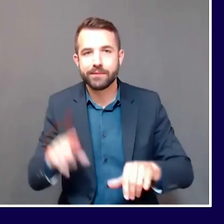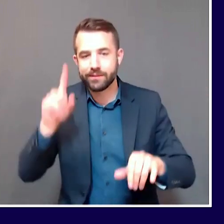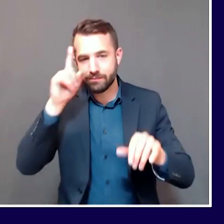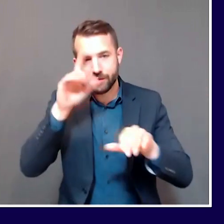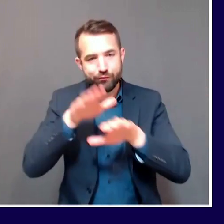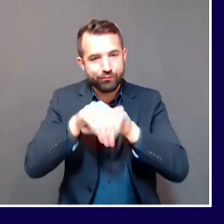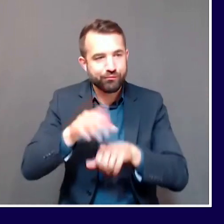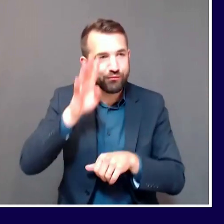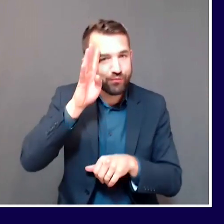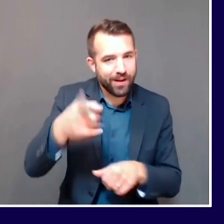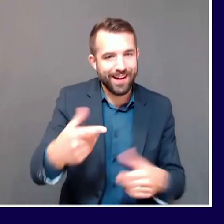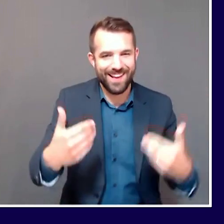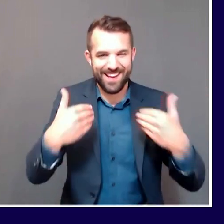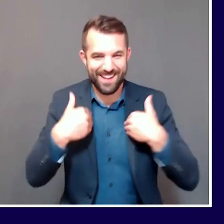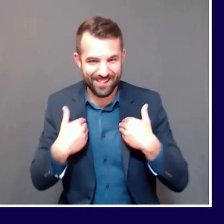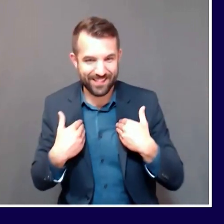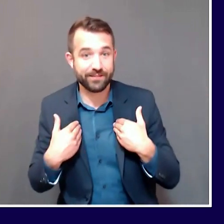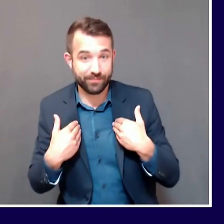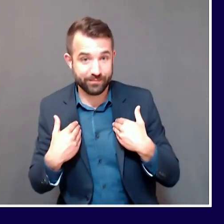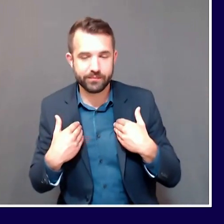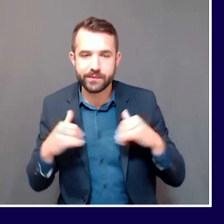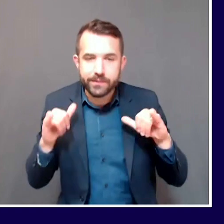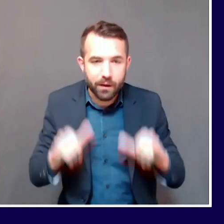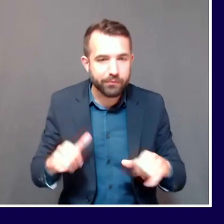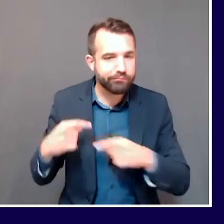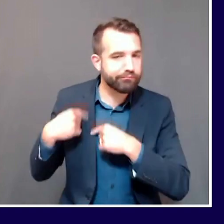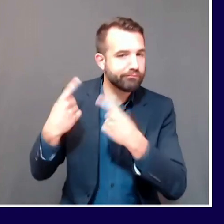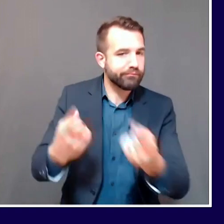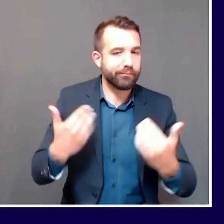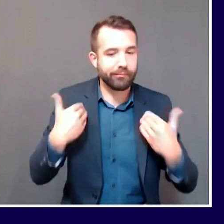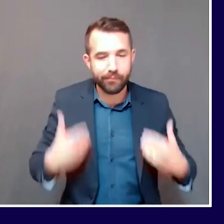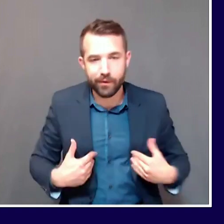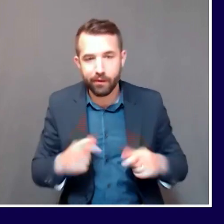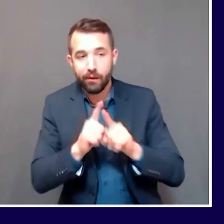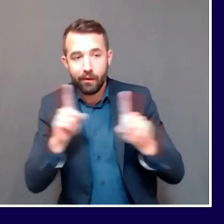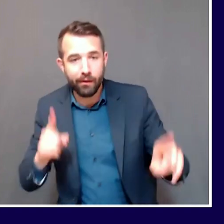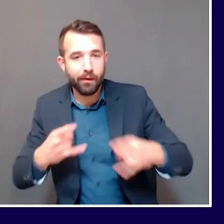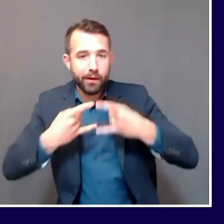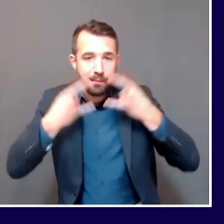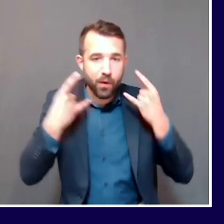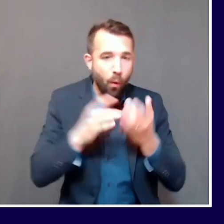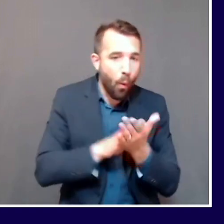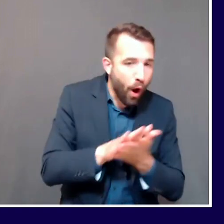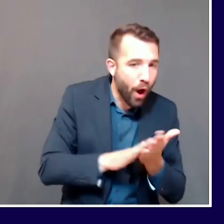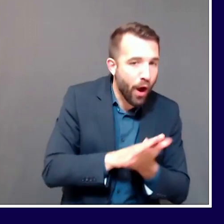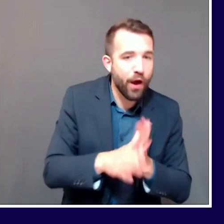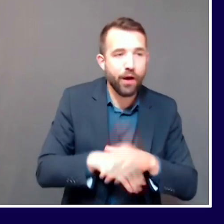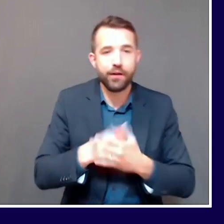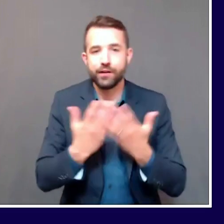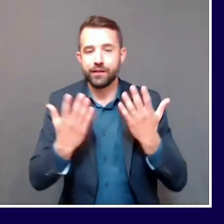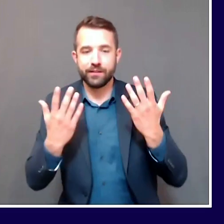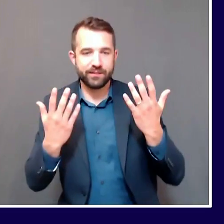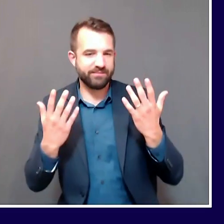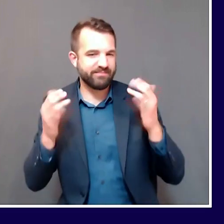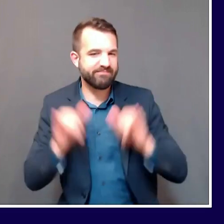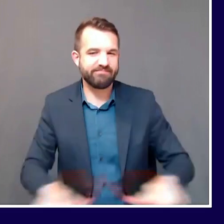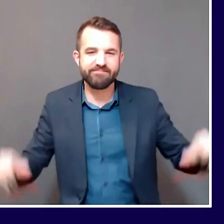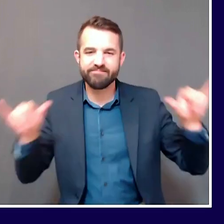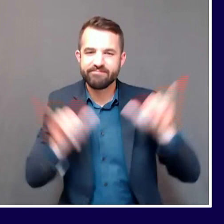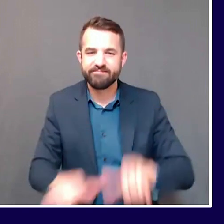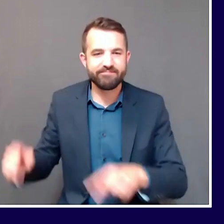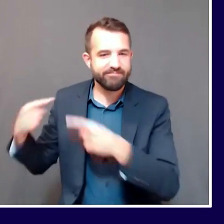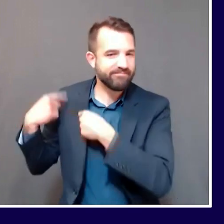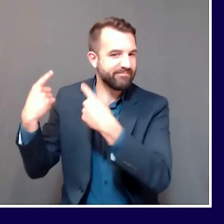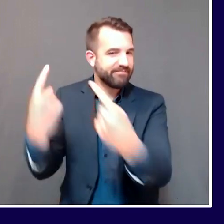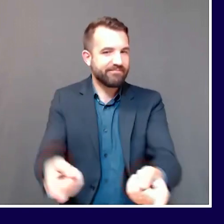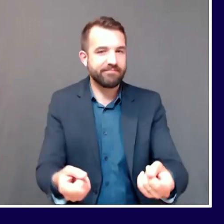talked about for the past few months: physical distancing, wearing face coverings, washing your hands frequently, keeping elderly